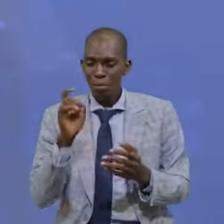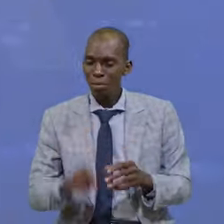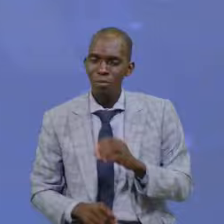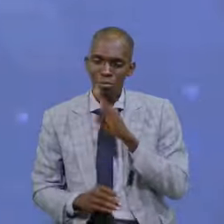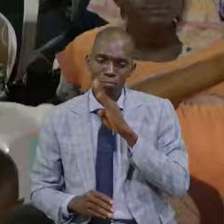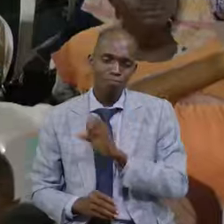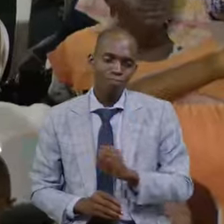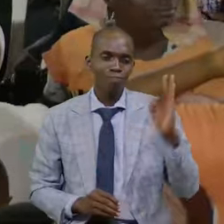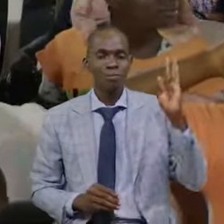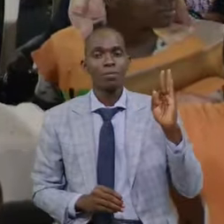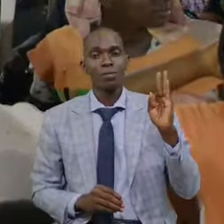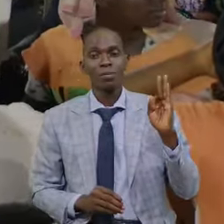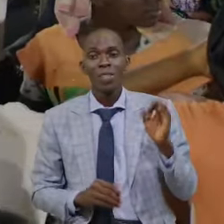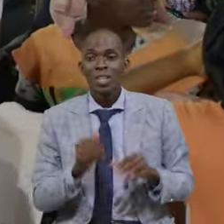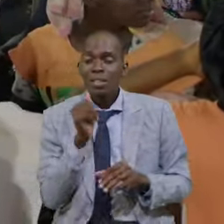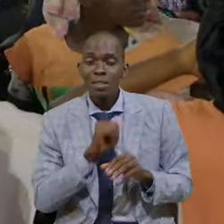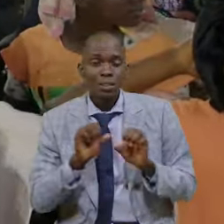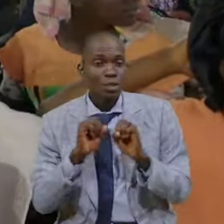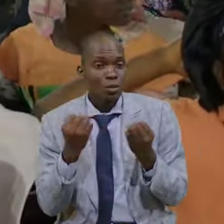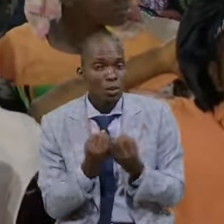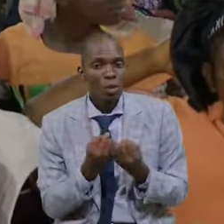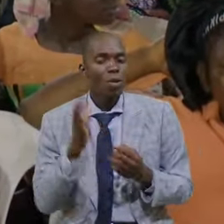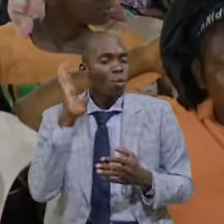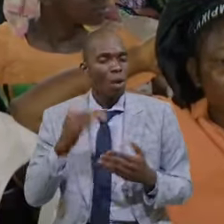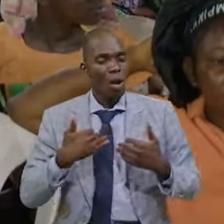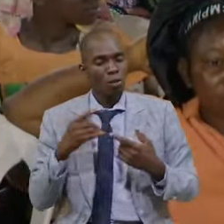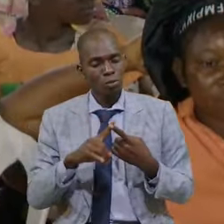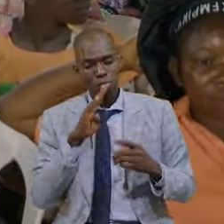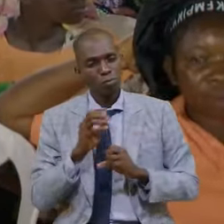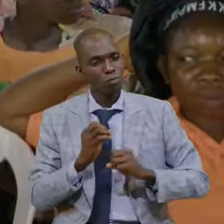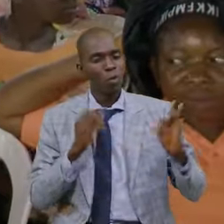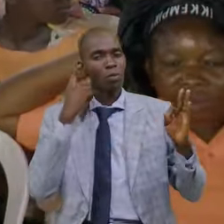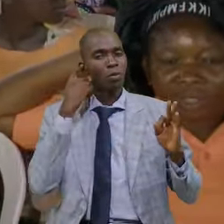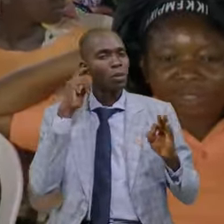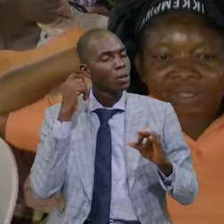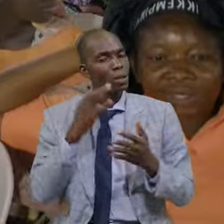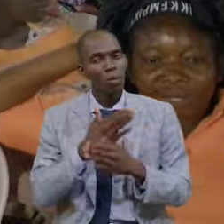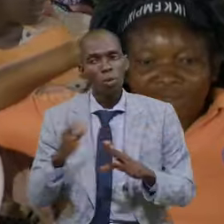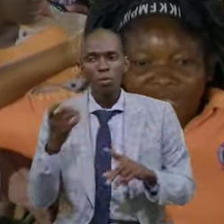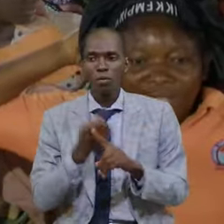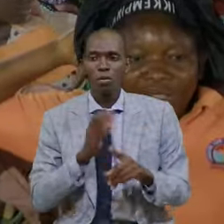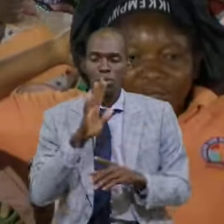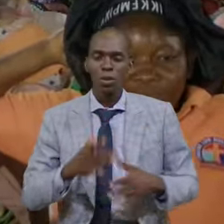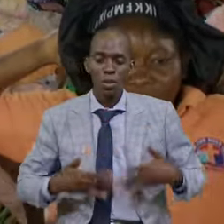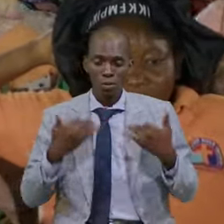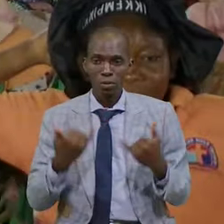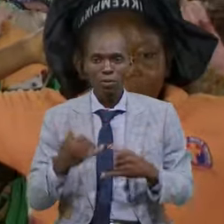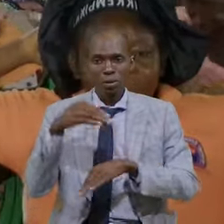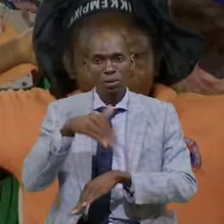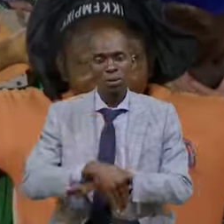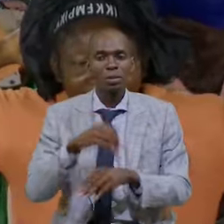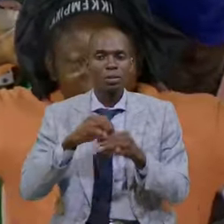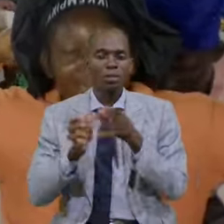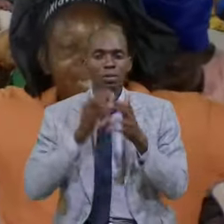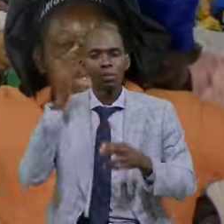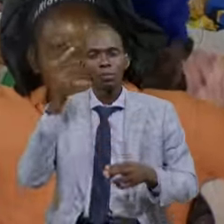to go. Secret society will have to go away from your life tonight in